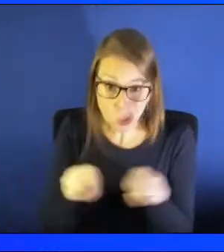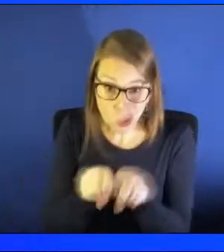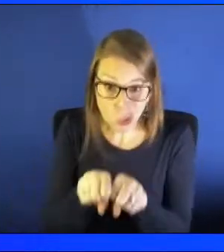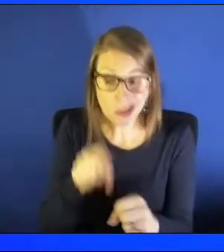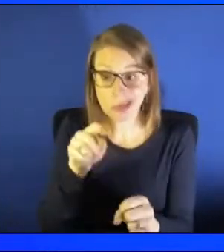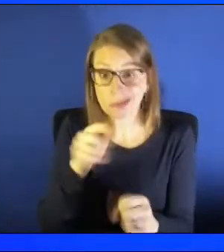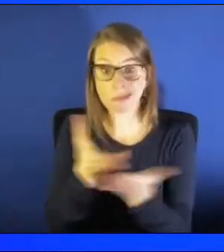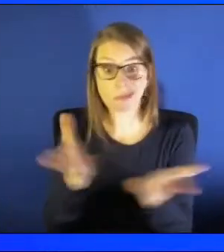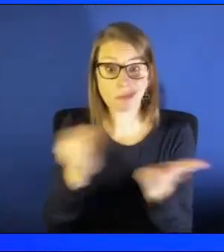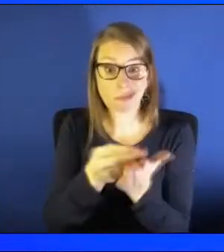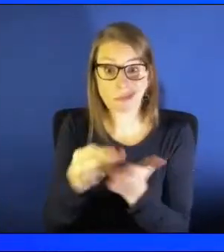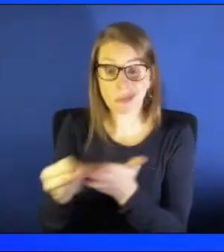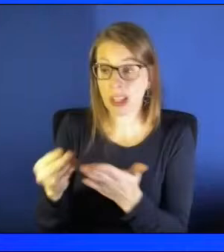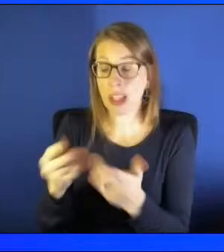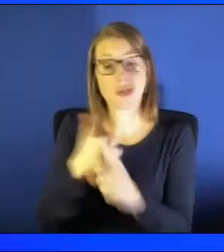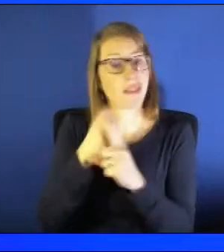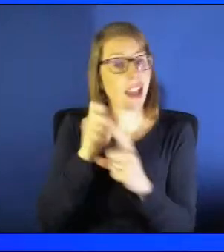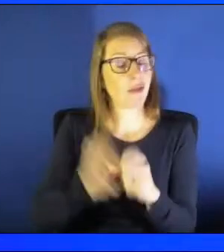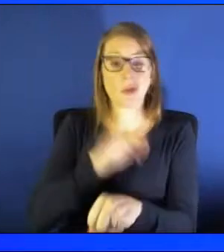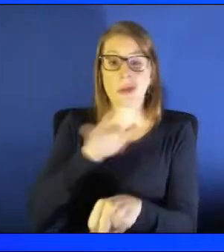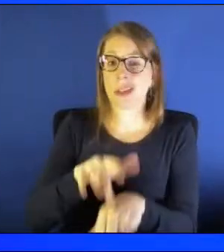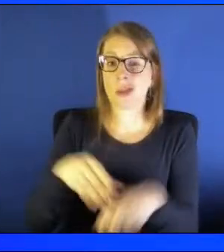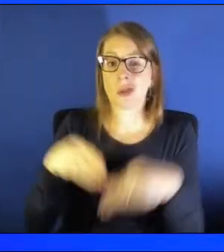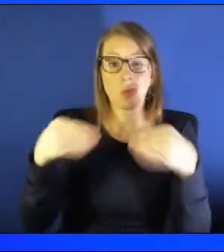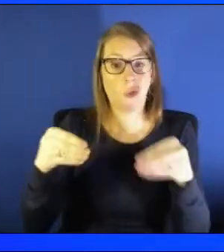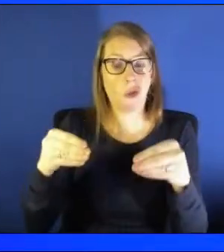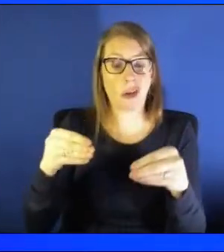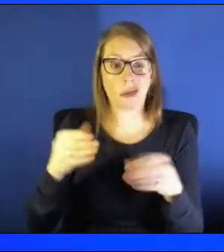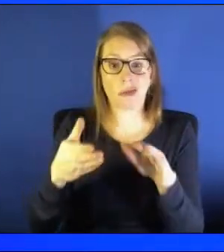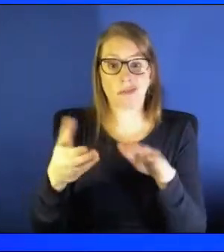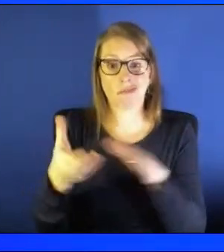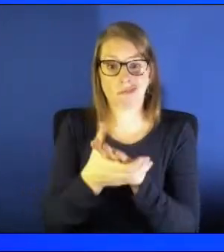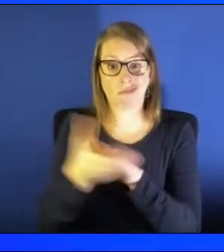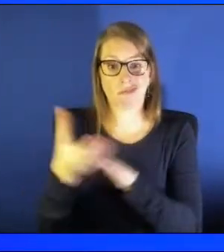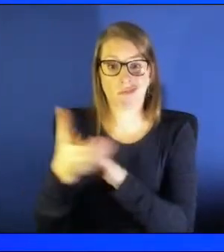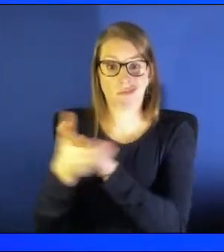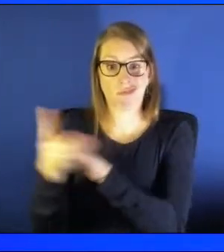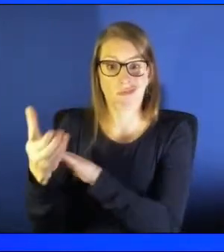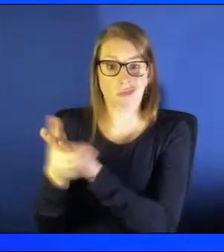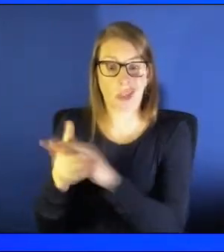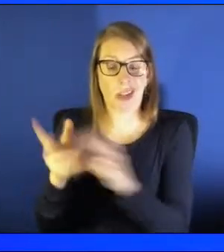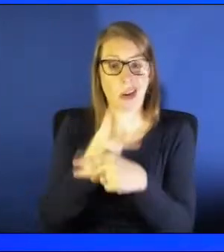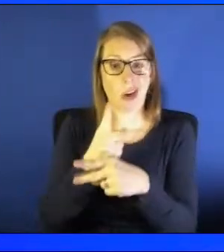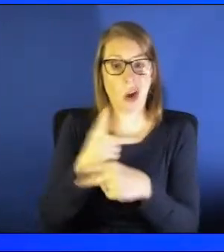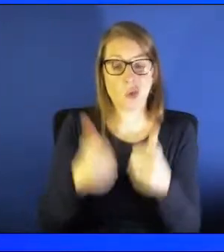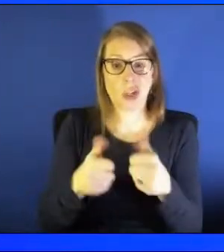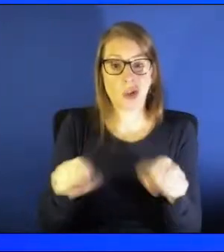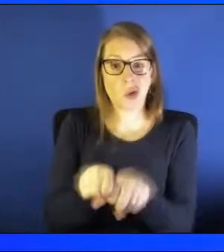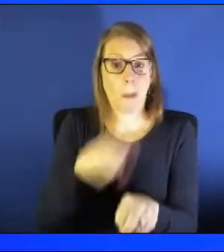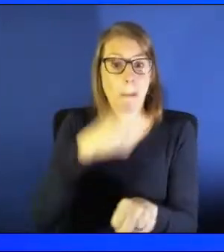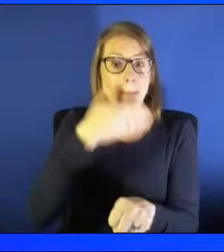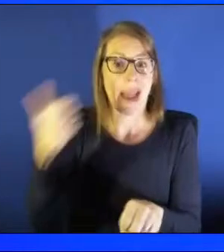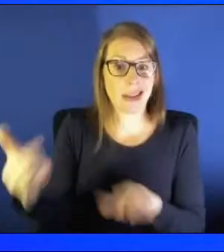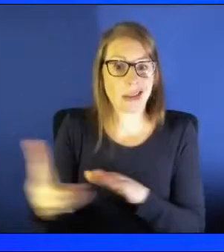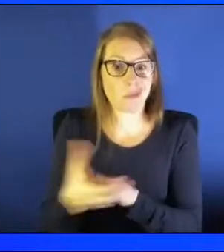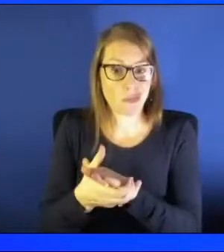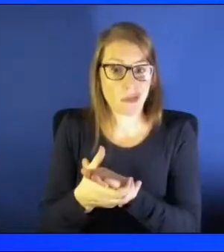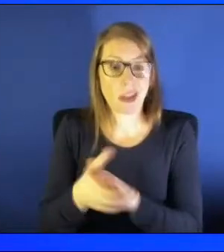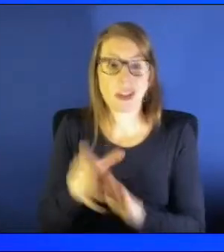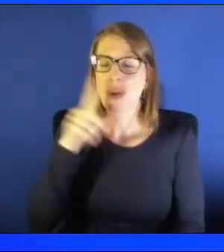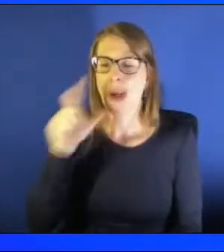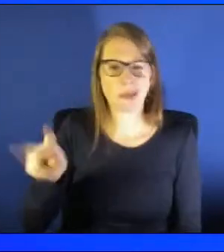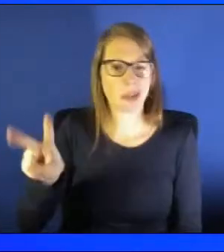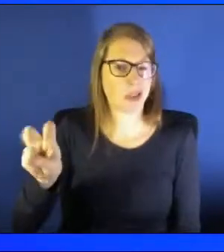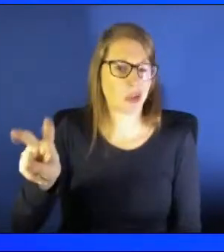out and try different types to figure out which shoe it is that works for you. I agree with Dr. Stites, it doesn't have to be a $200 pair of